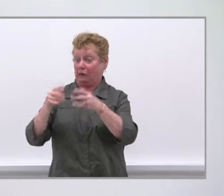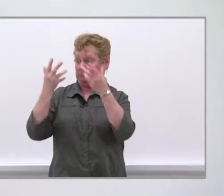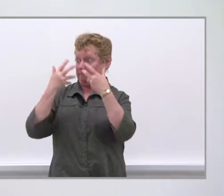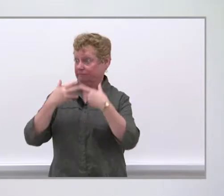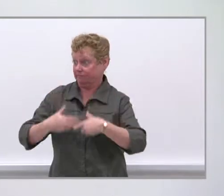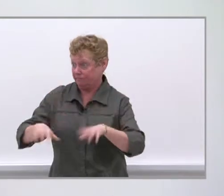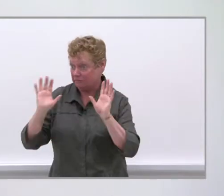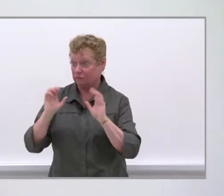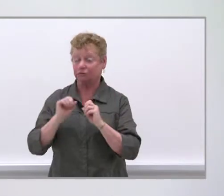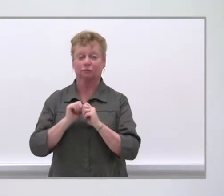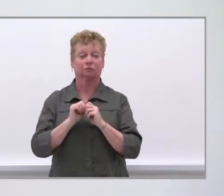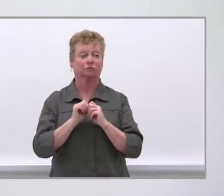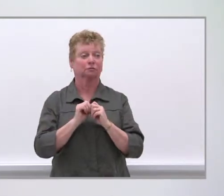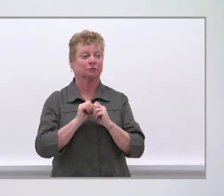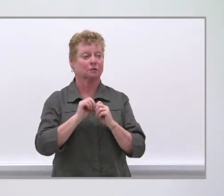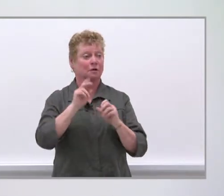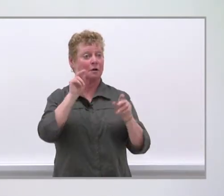are